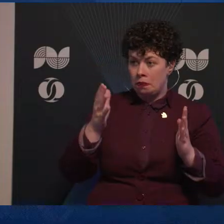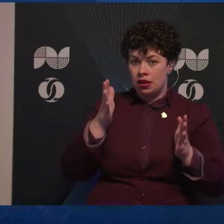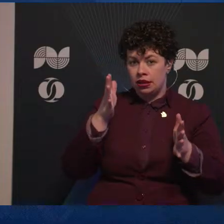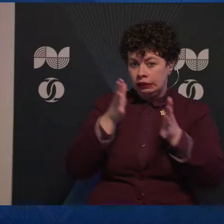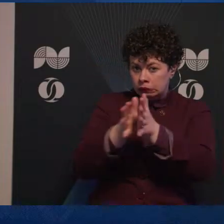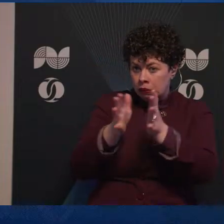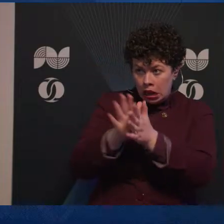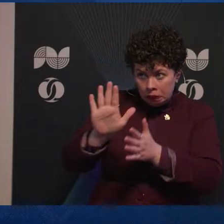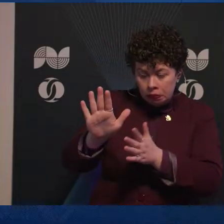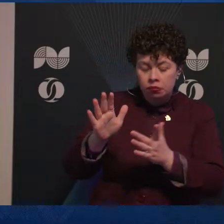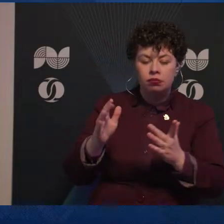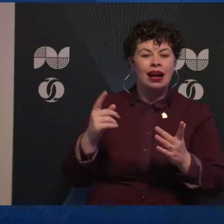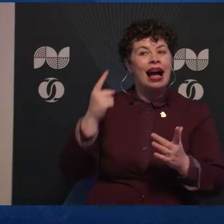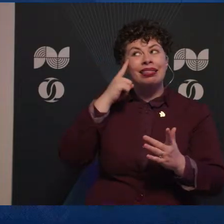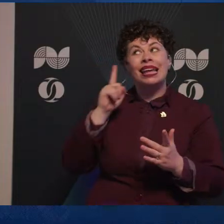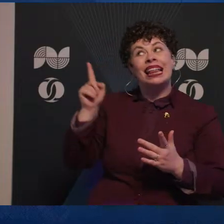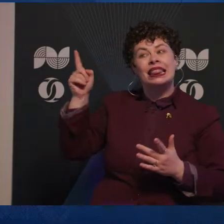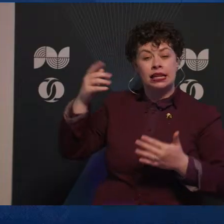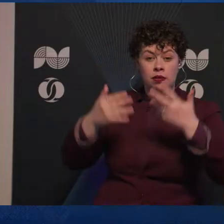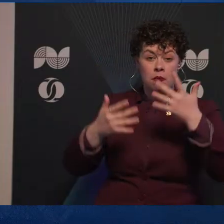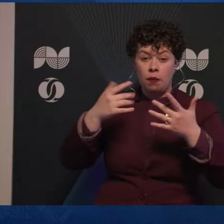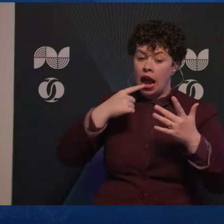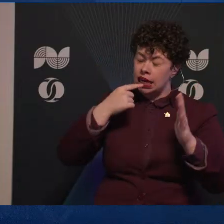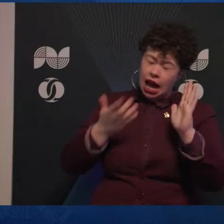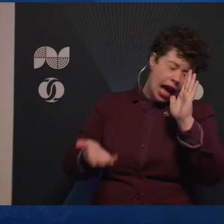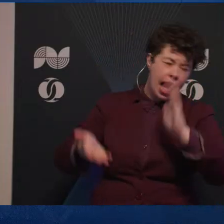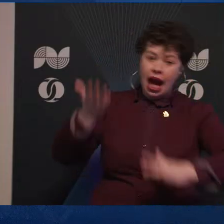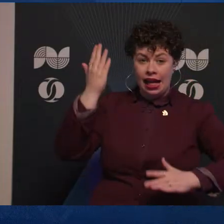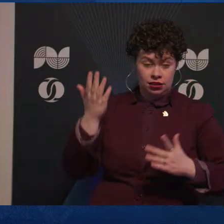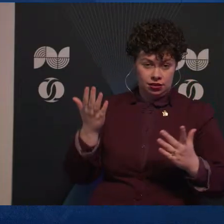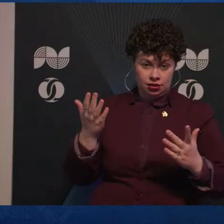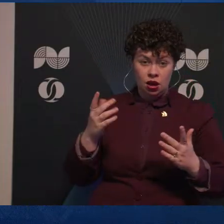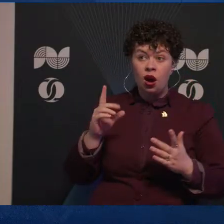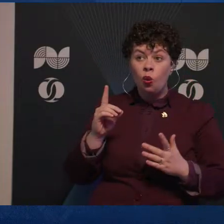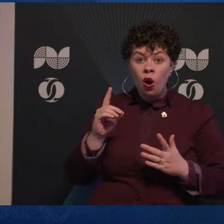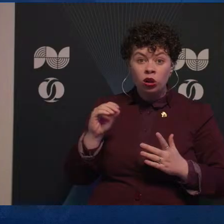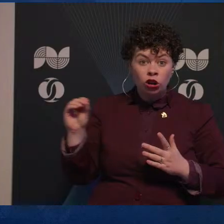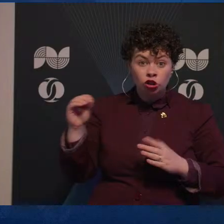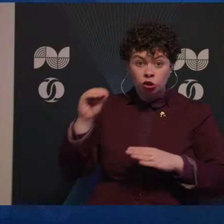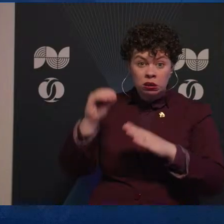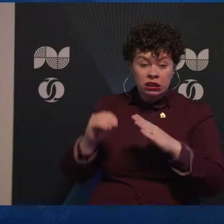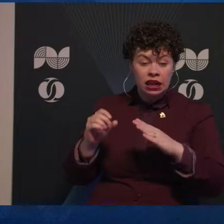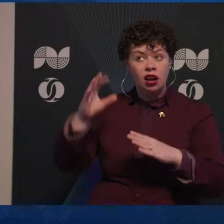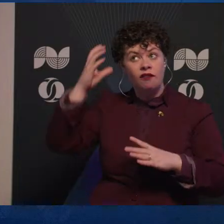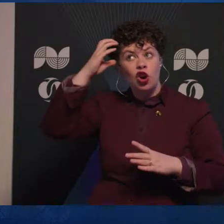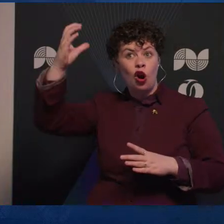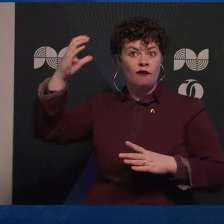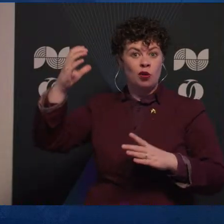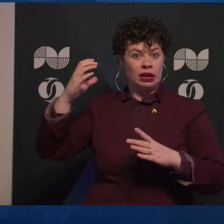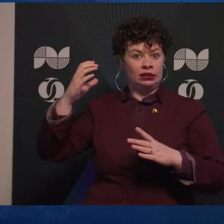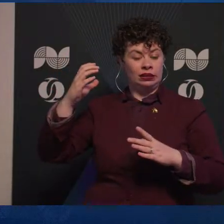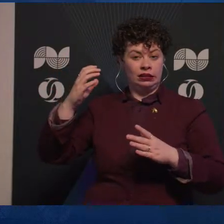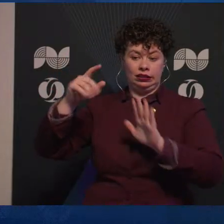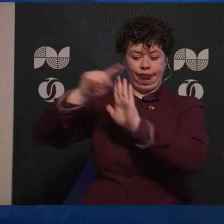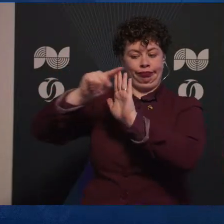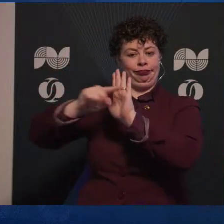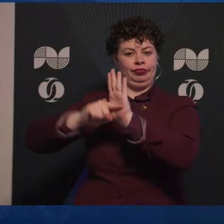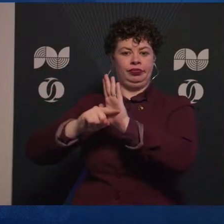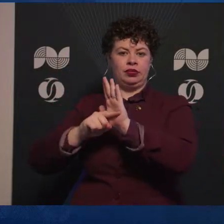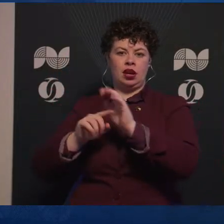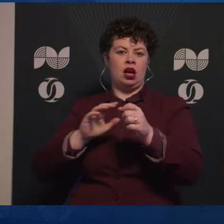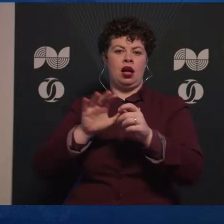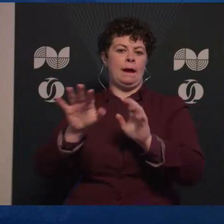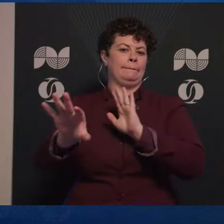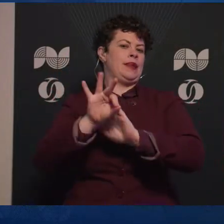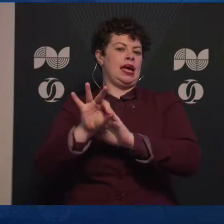still think, these numbers are implausibly high, like almost 100% of industrial policy in advanced countries are discriminatory. And